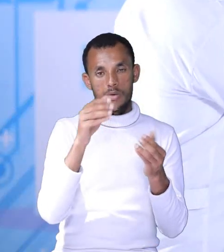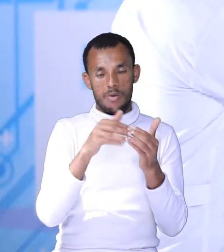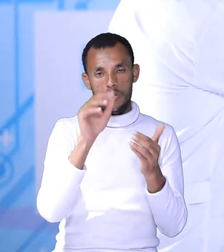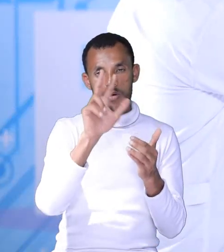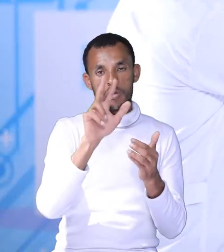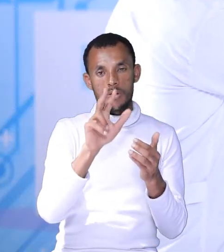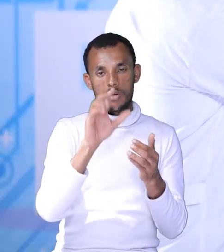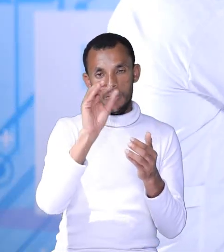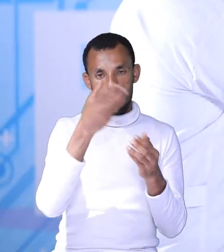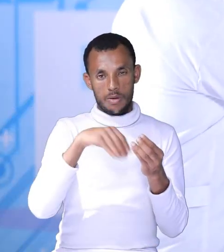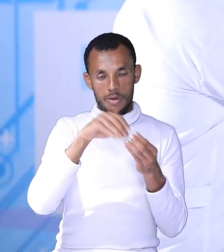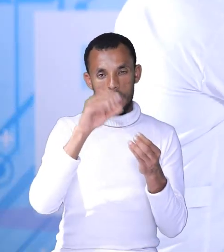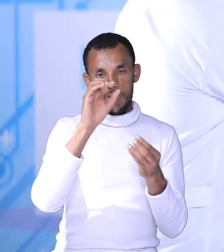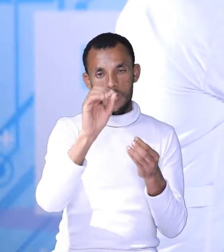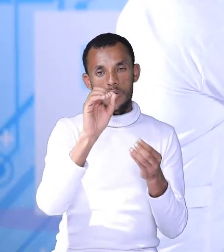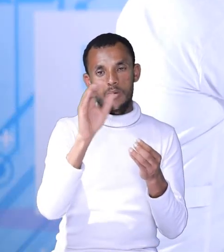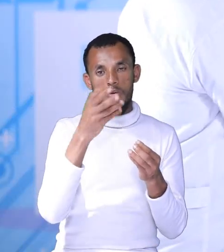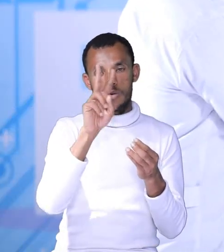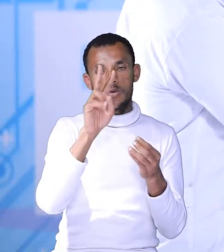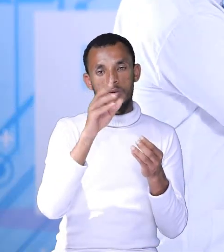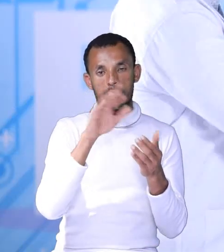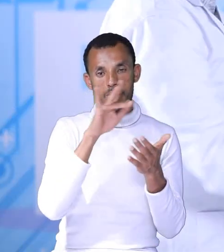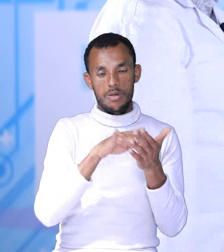3. 0 plus 0 over 2, it is 0. The